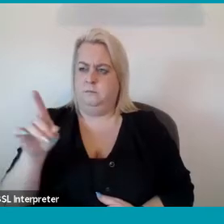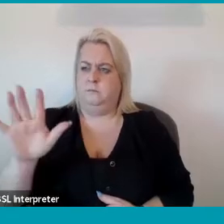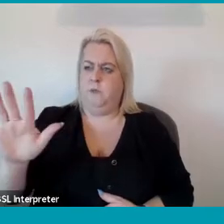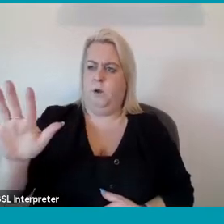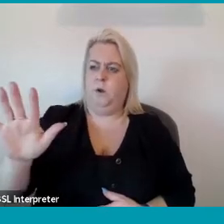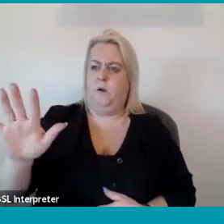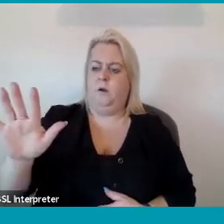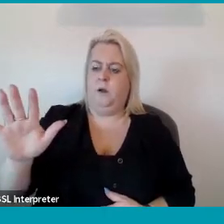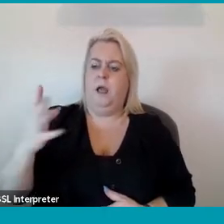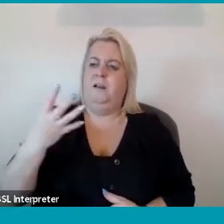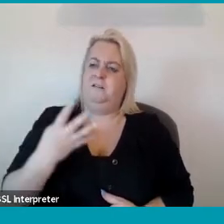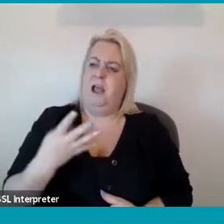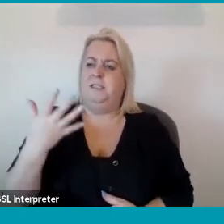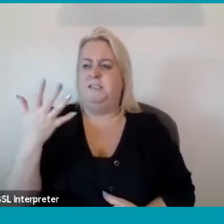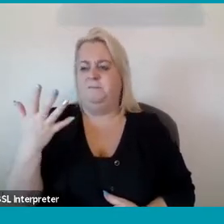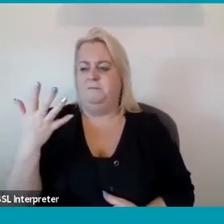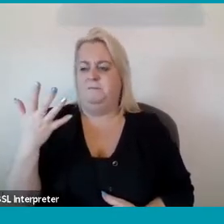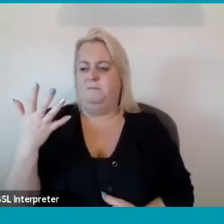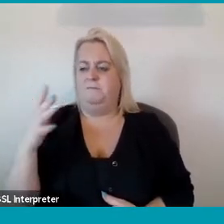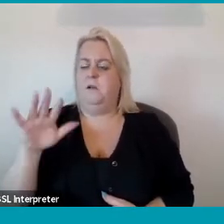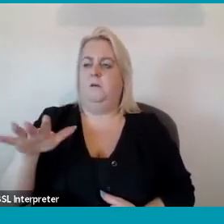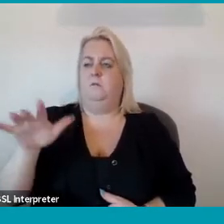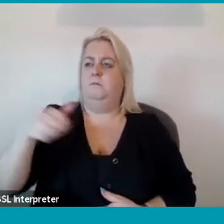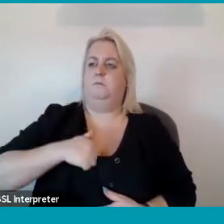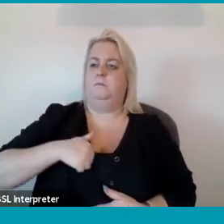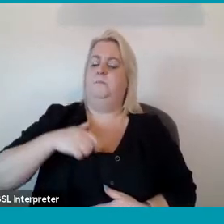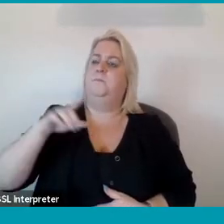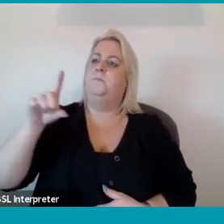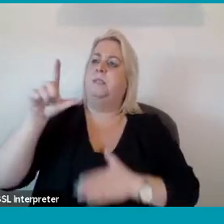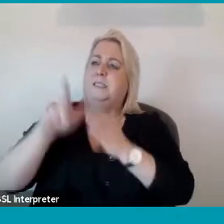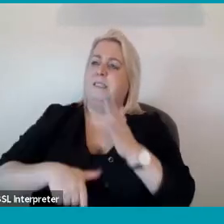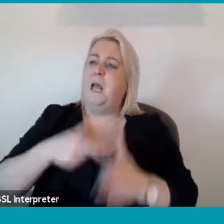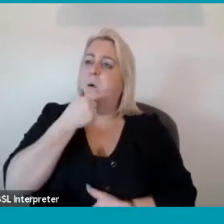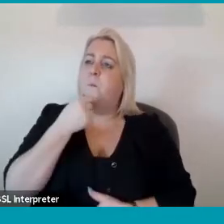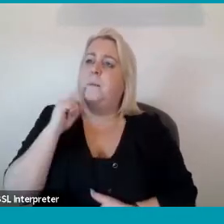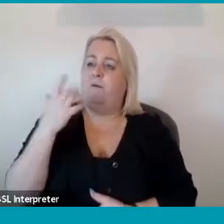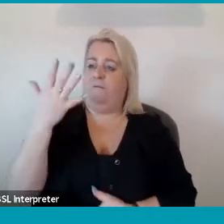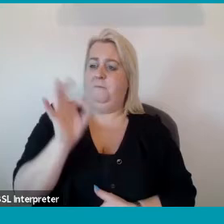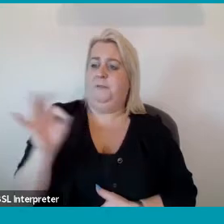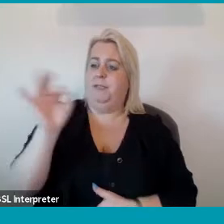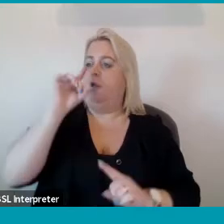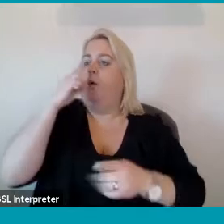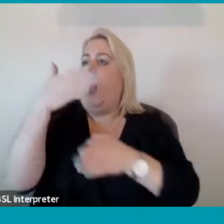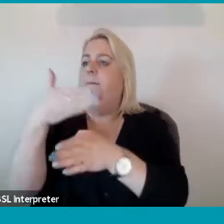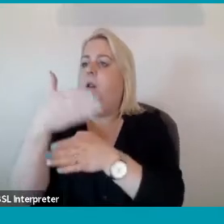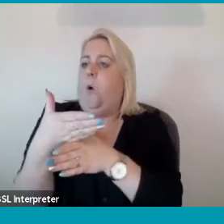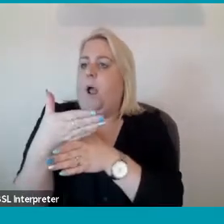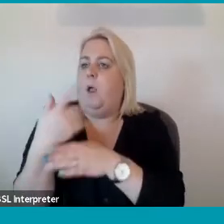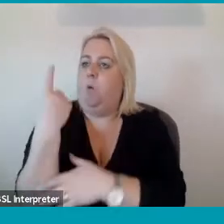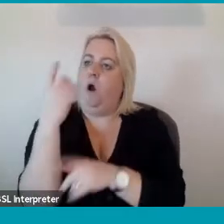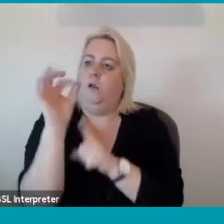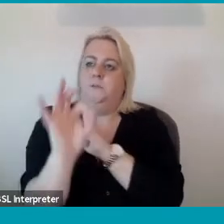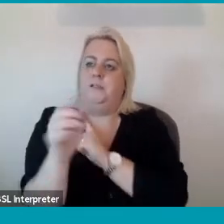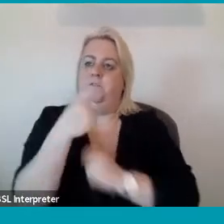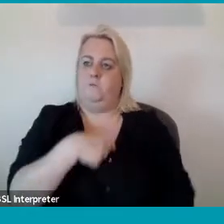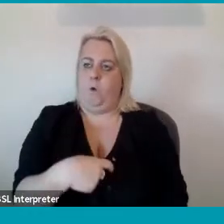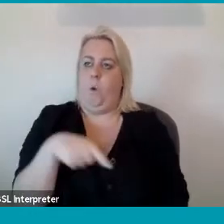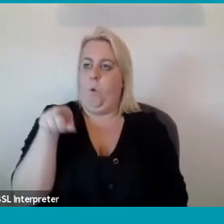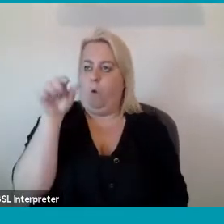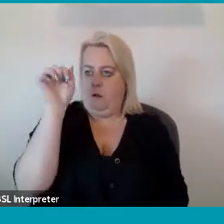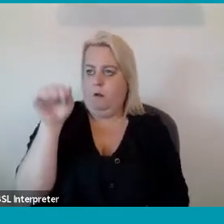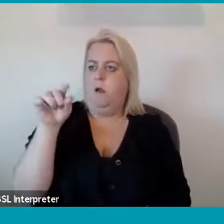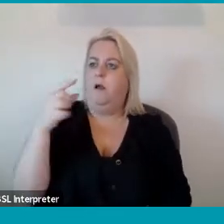maybe 95% of, that's maybe 5% of disabled people you can't employ in that particular role. What about the